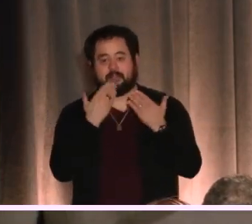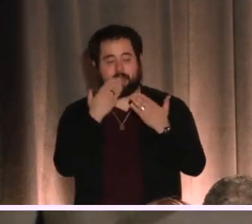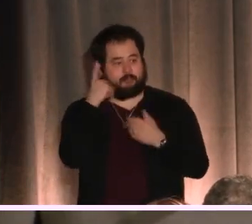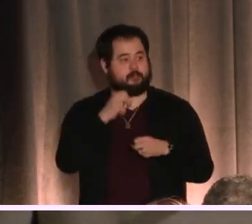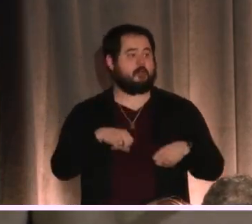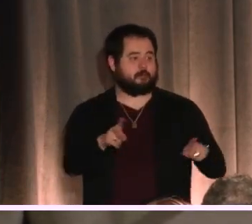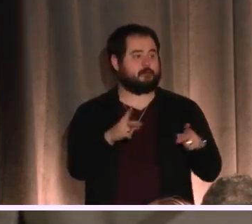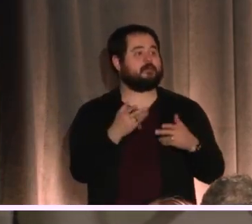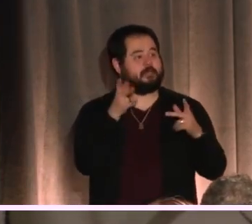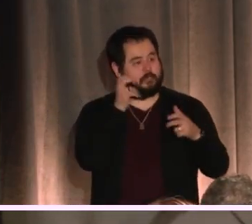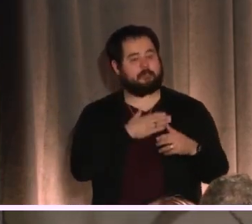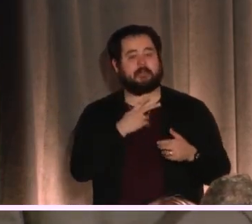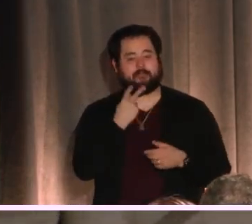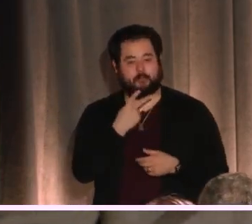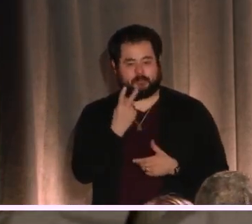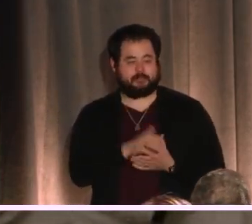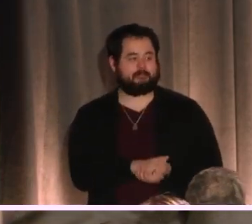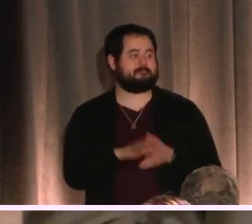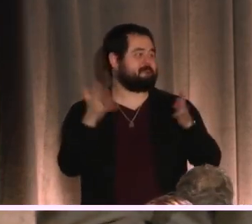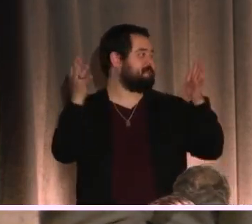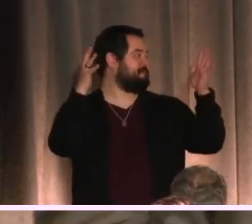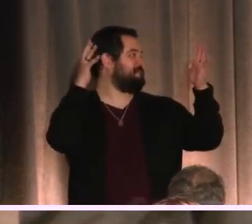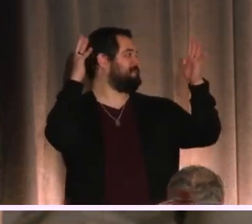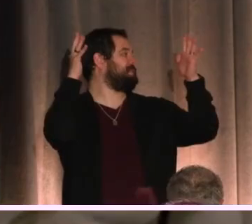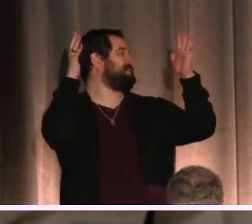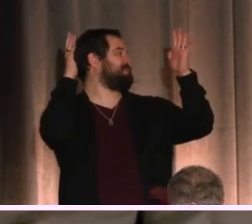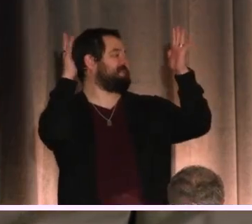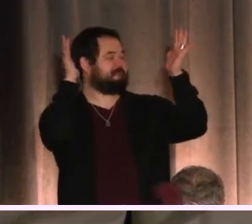voice. Thank you again.